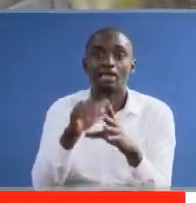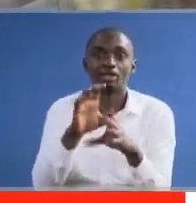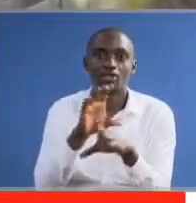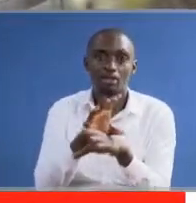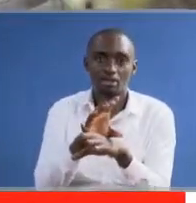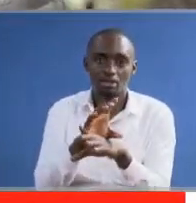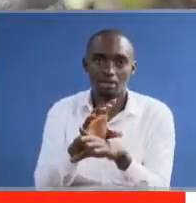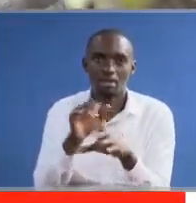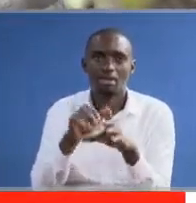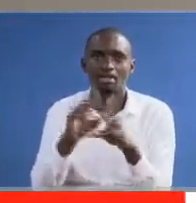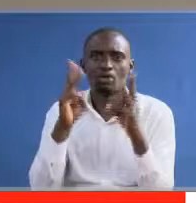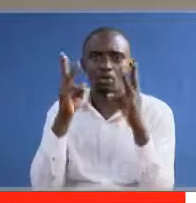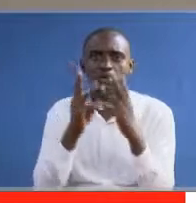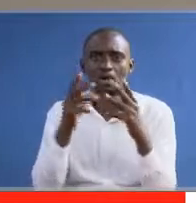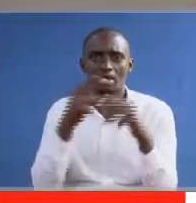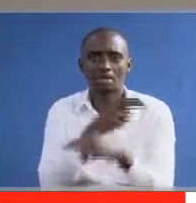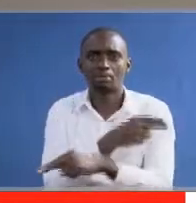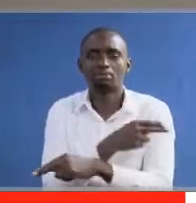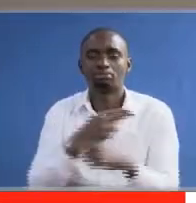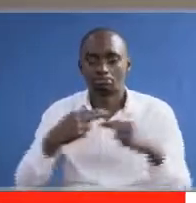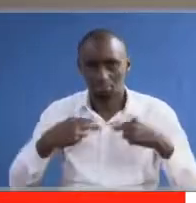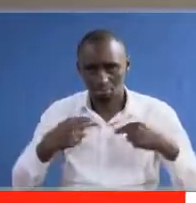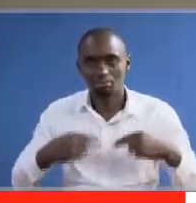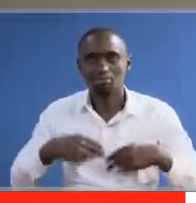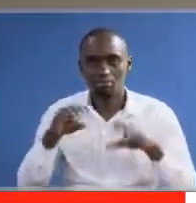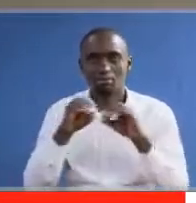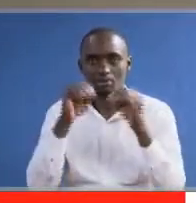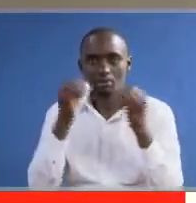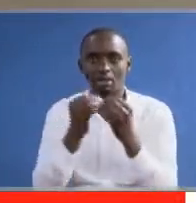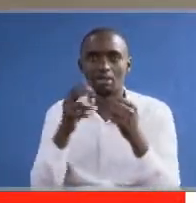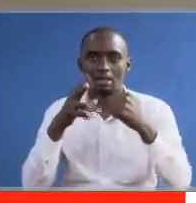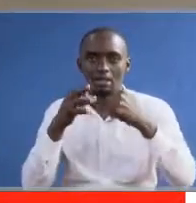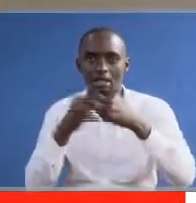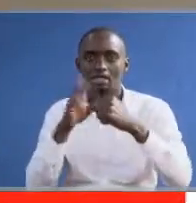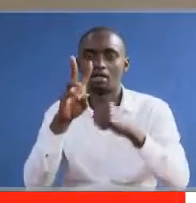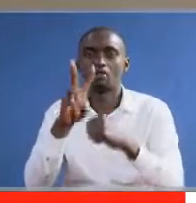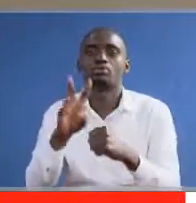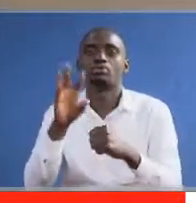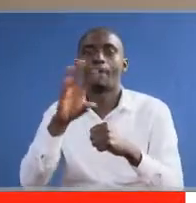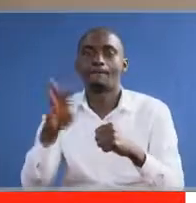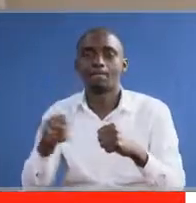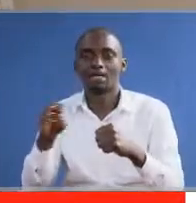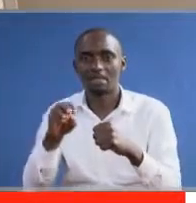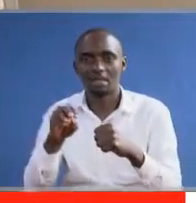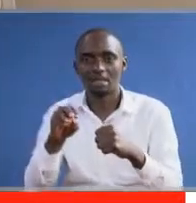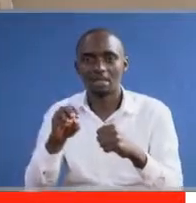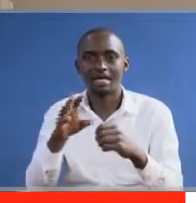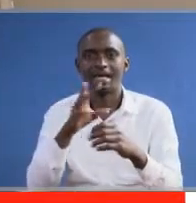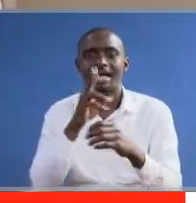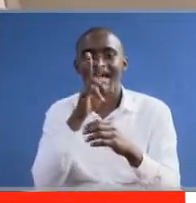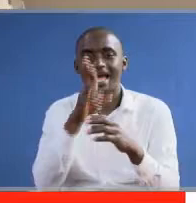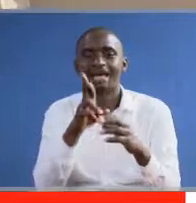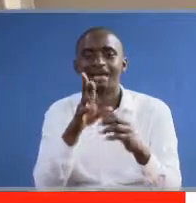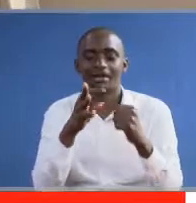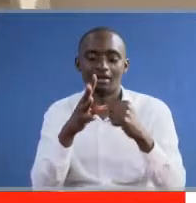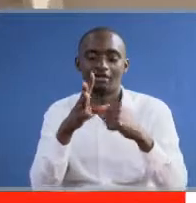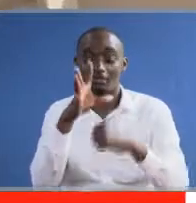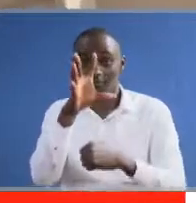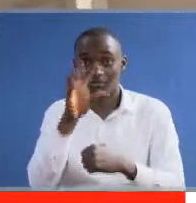According to the World Health Organization, 82% of people living with blindness are age 50 and above.